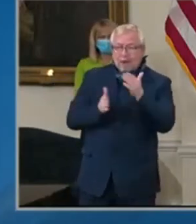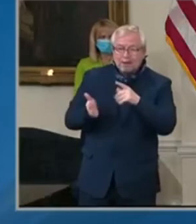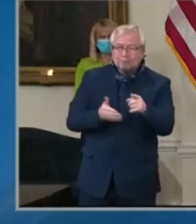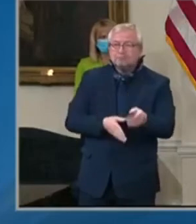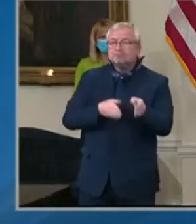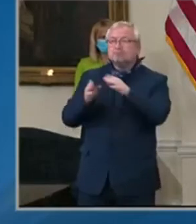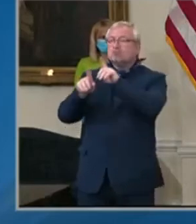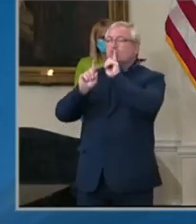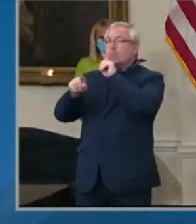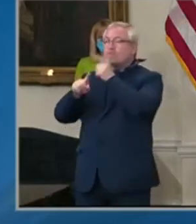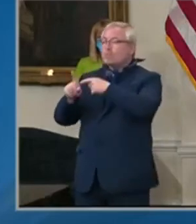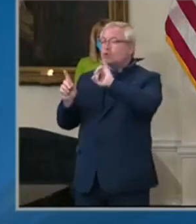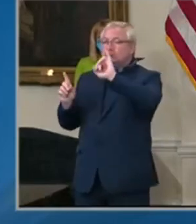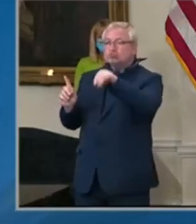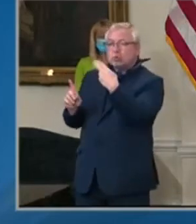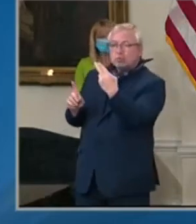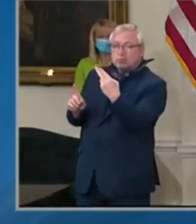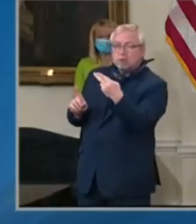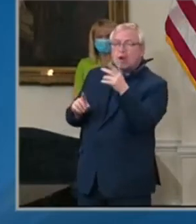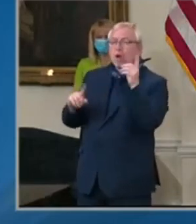are all available at